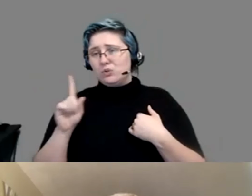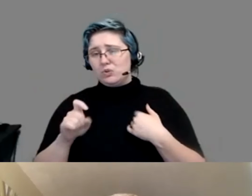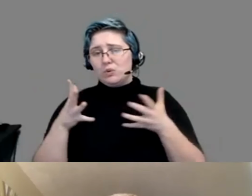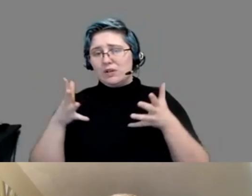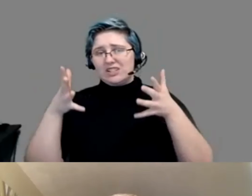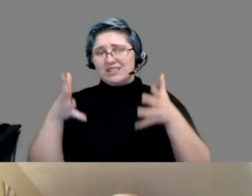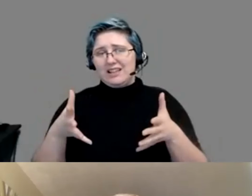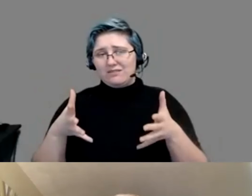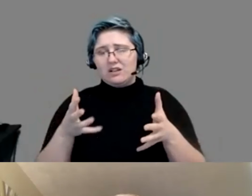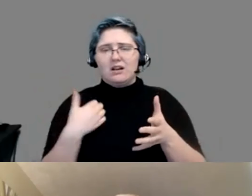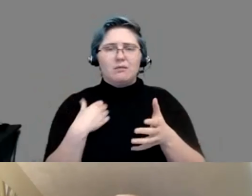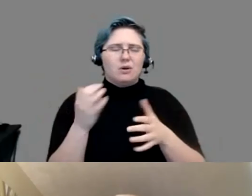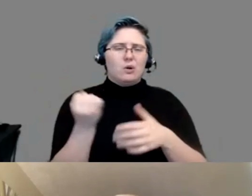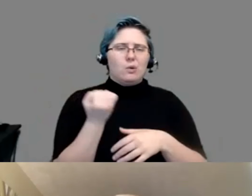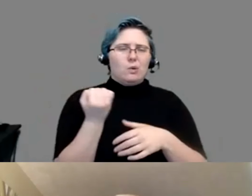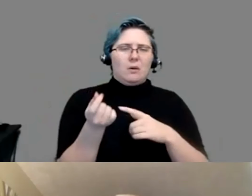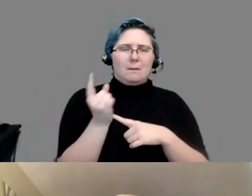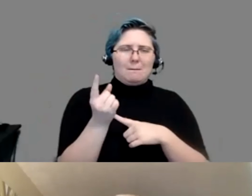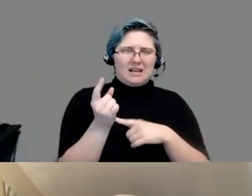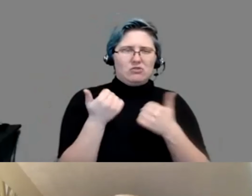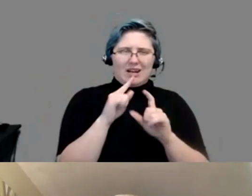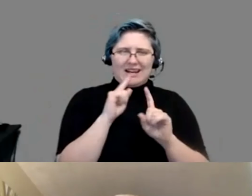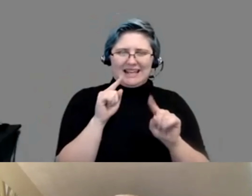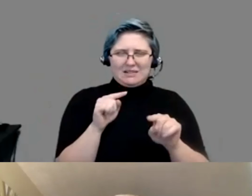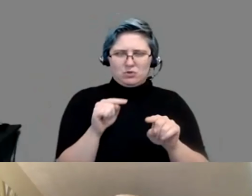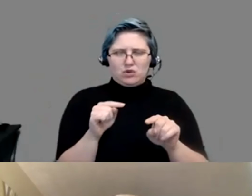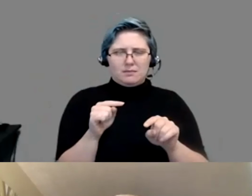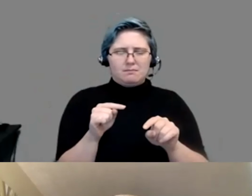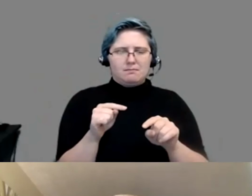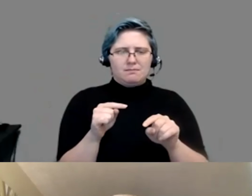here. So we're just going to hang around for another minute and try to answer these.